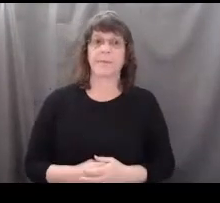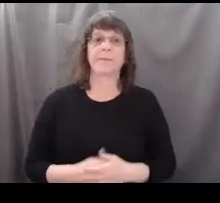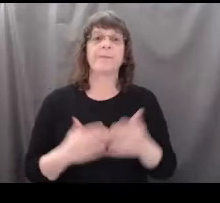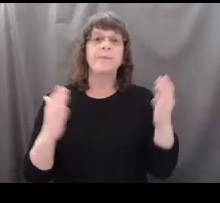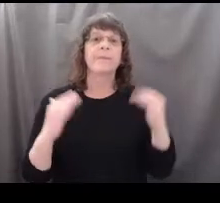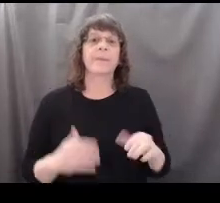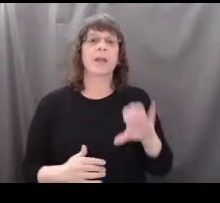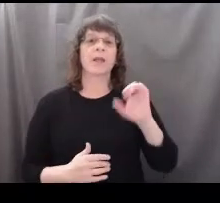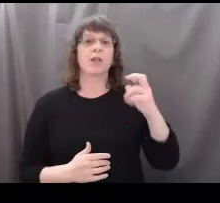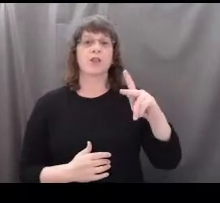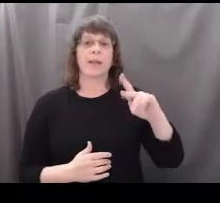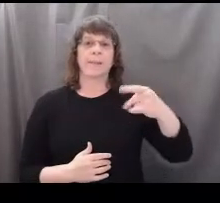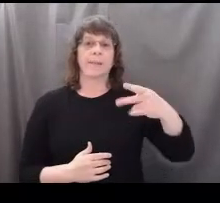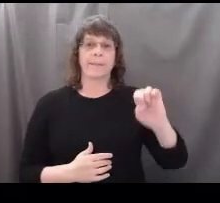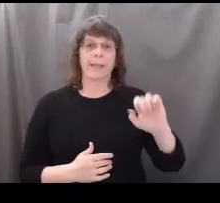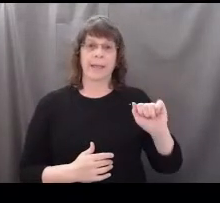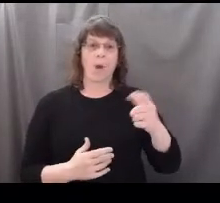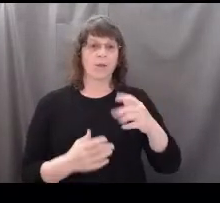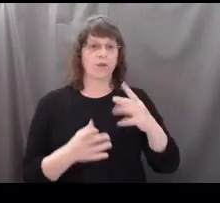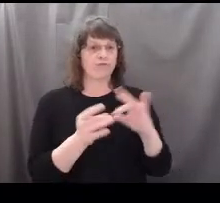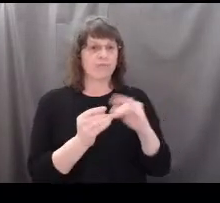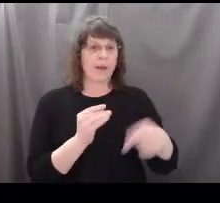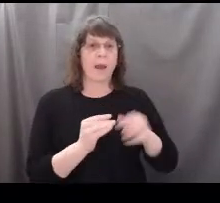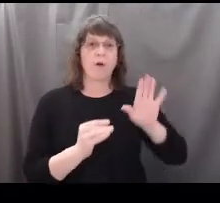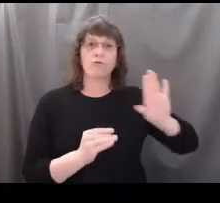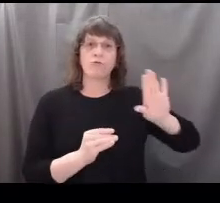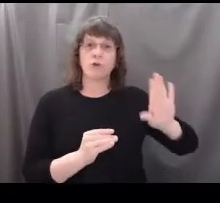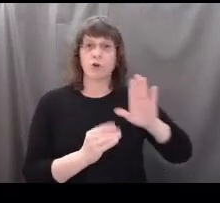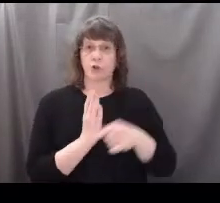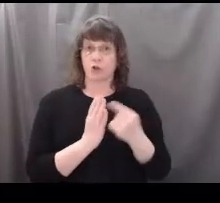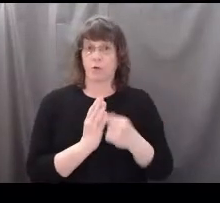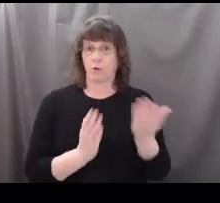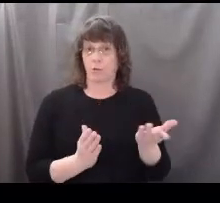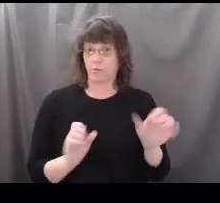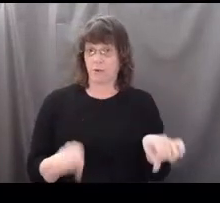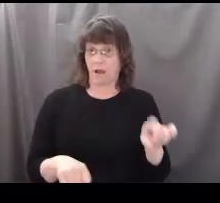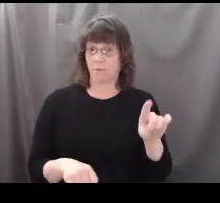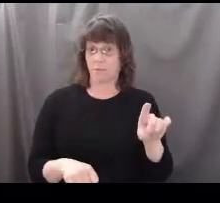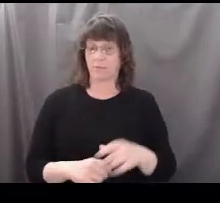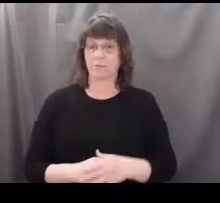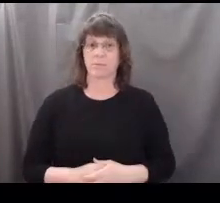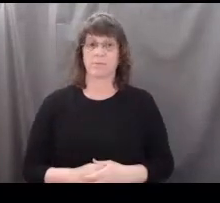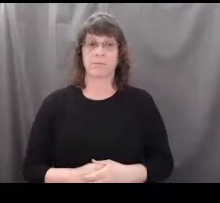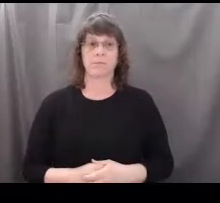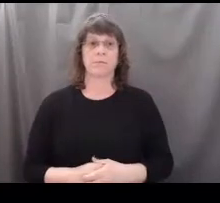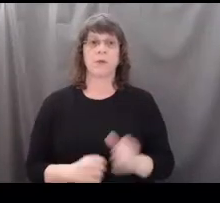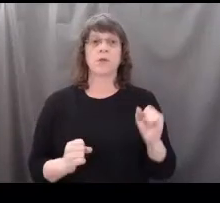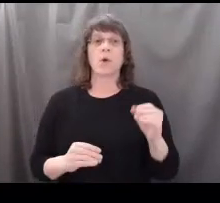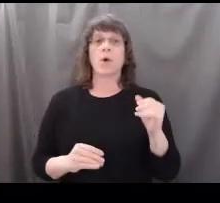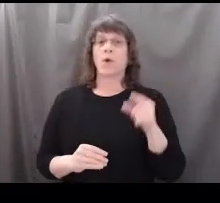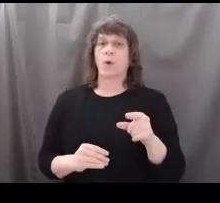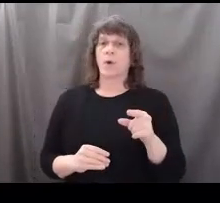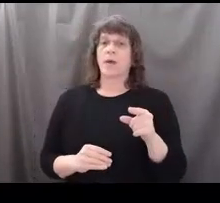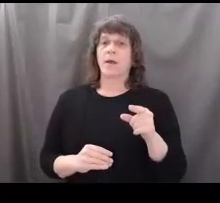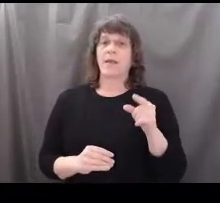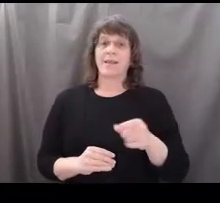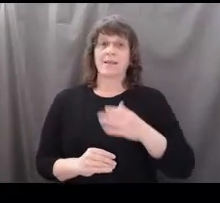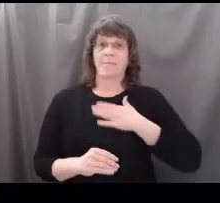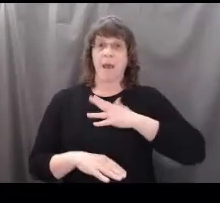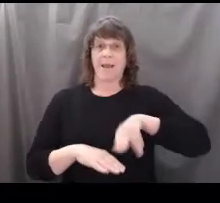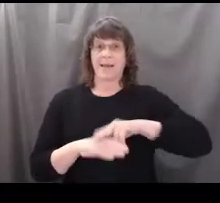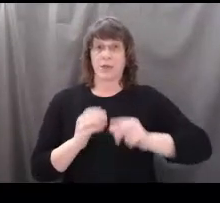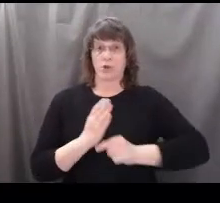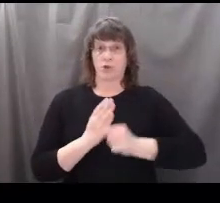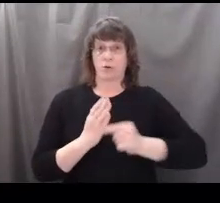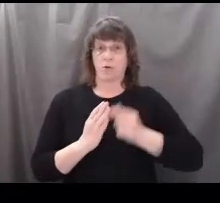then if Chickpea wants to say something about her journal. So this is my nature journal